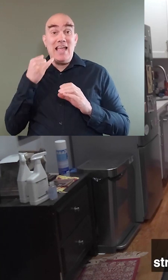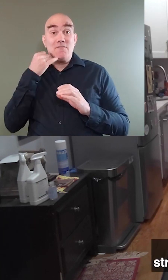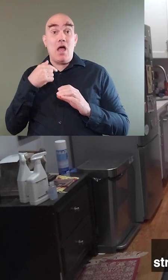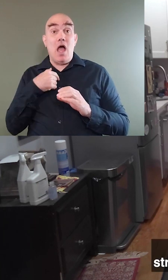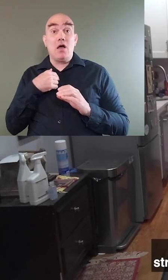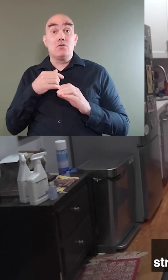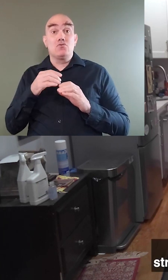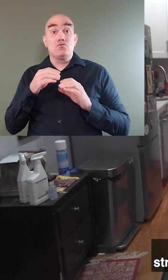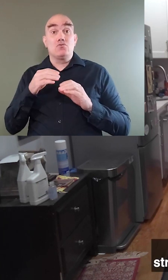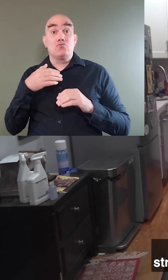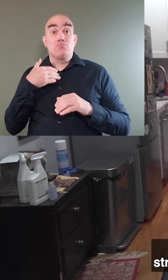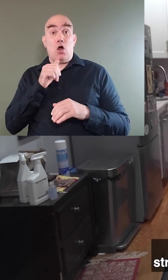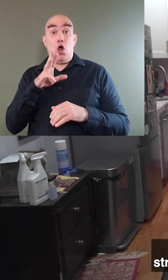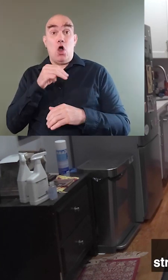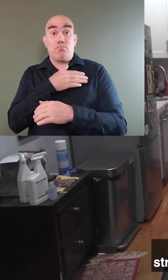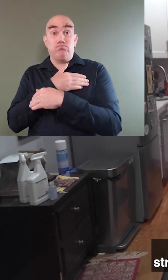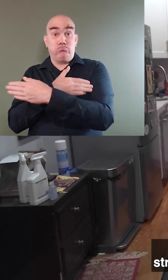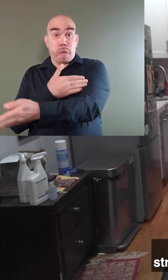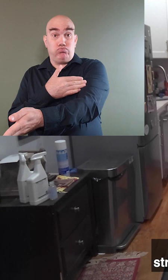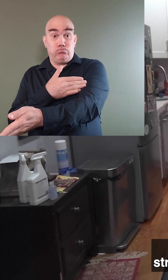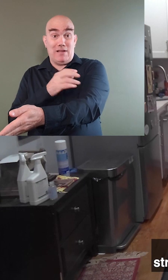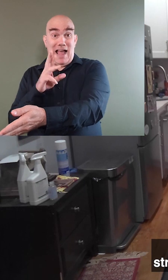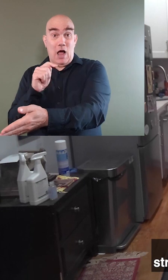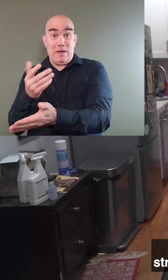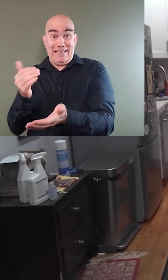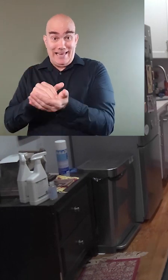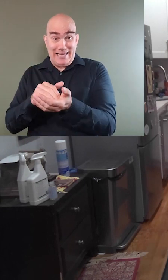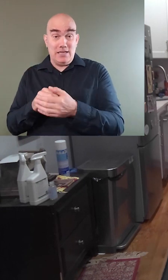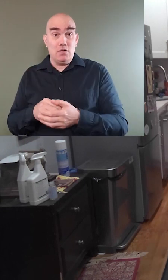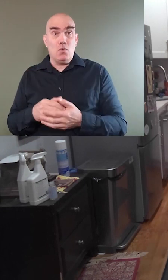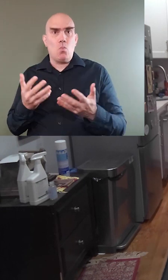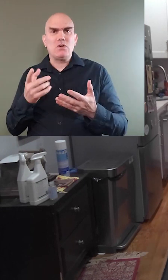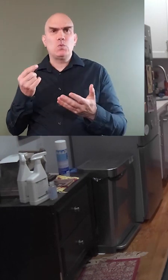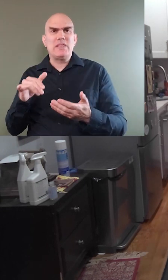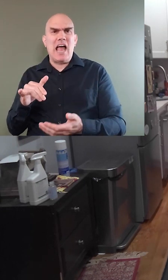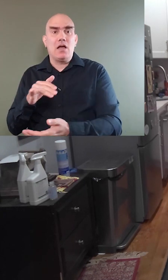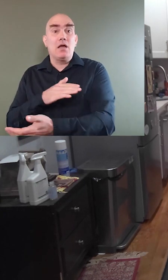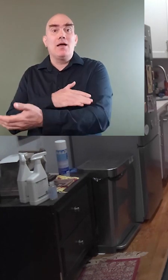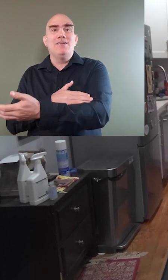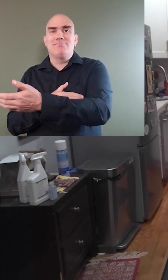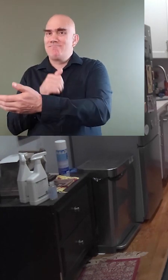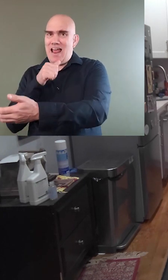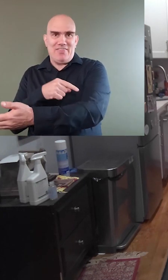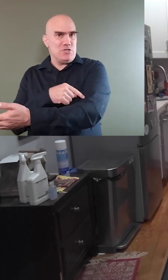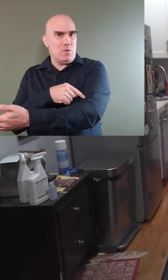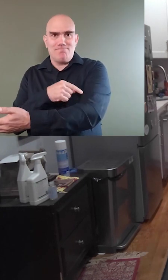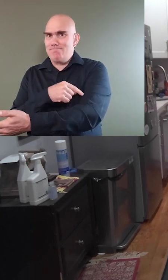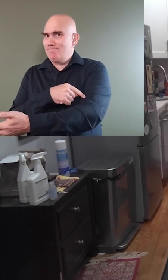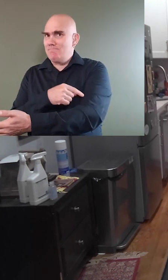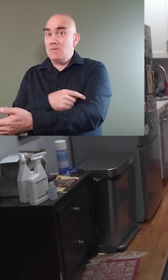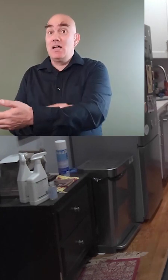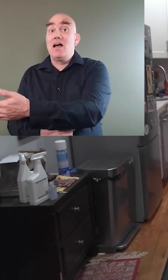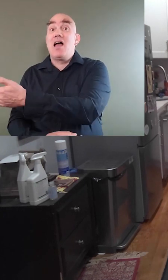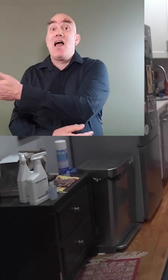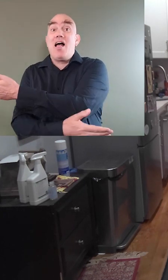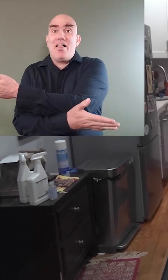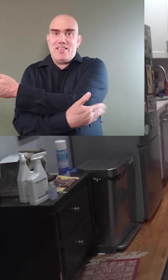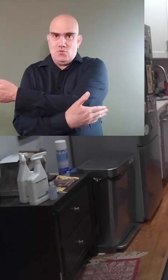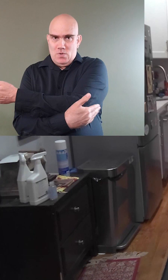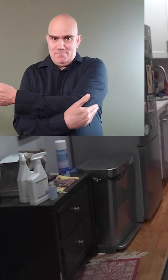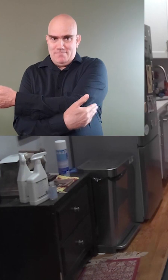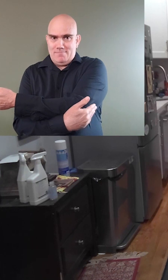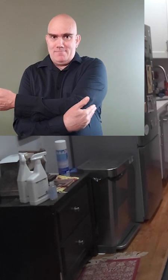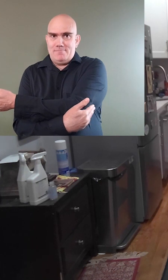going to straighten my arm out again, what is doing that? It's not going to be my inner